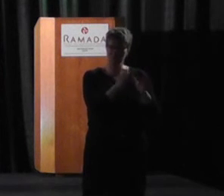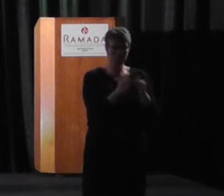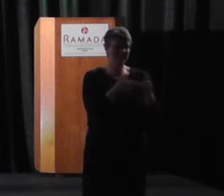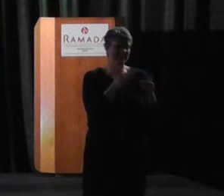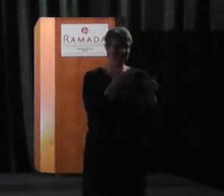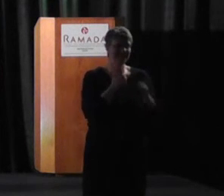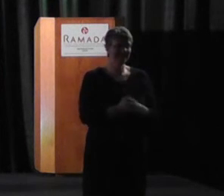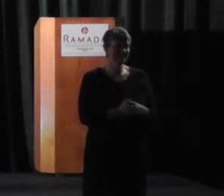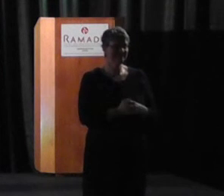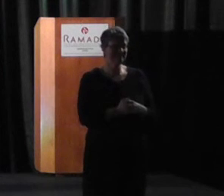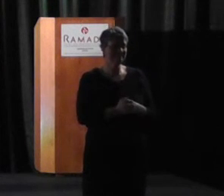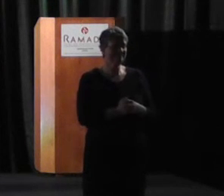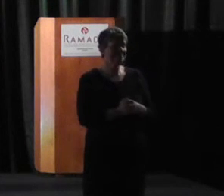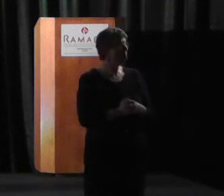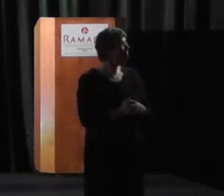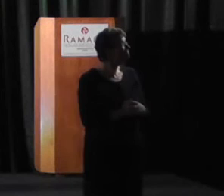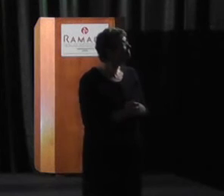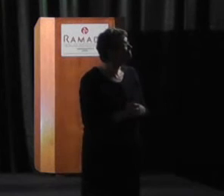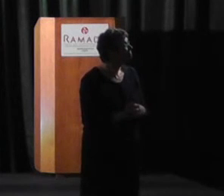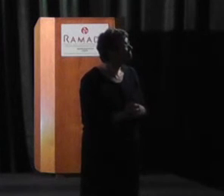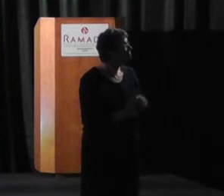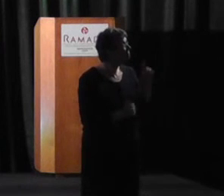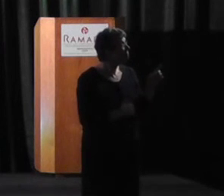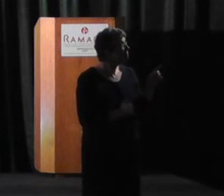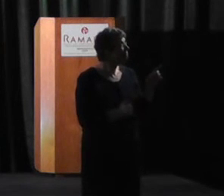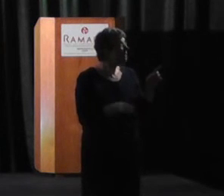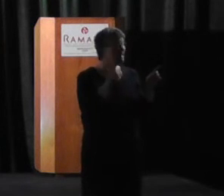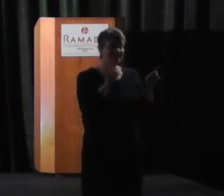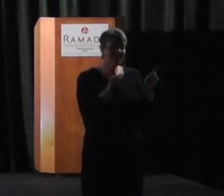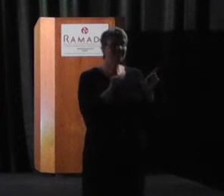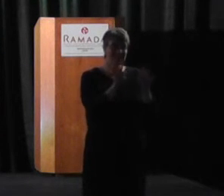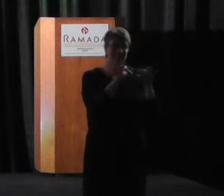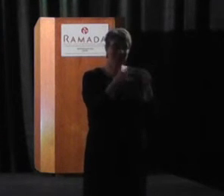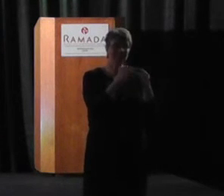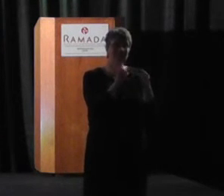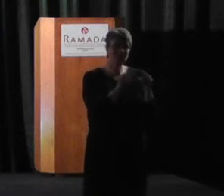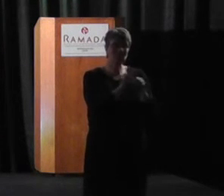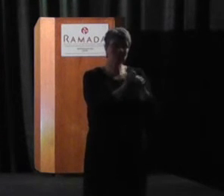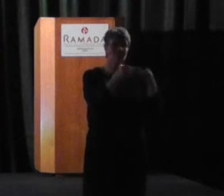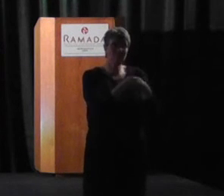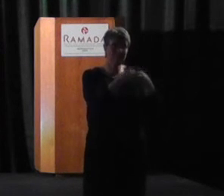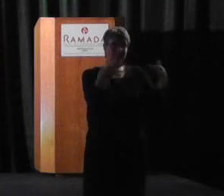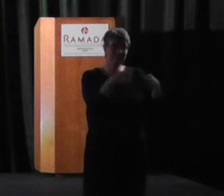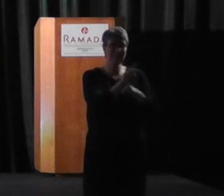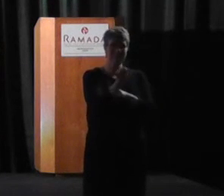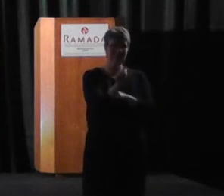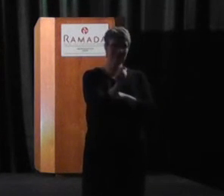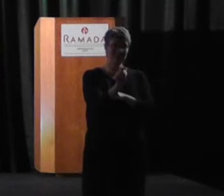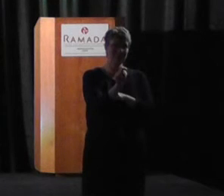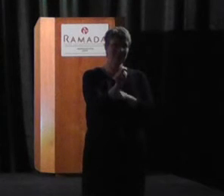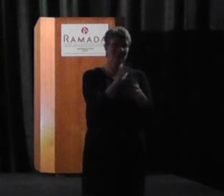argue that this family wouldn't easily benefit from a larger bathroom on the main floor. Learning by